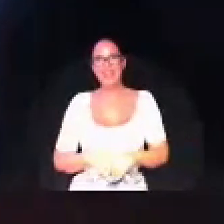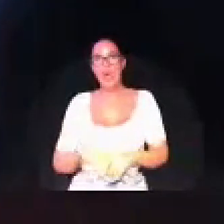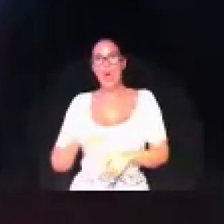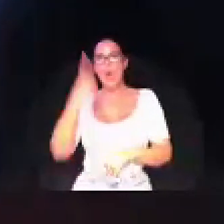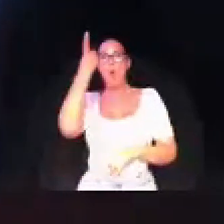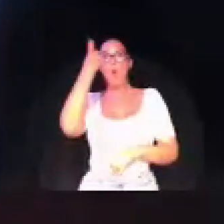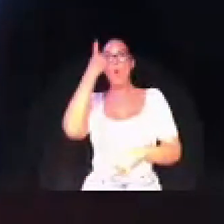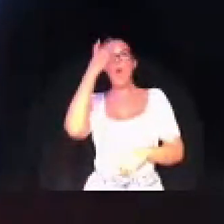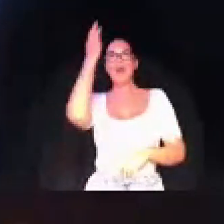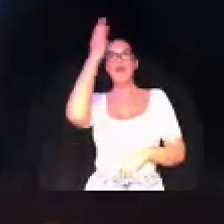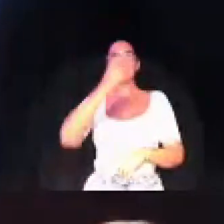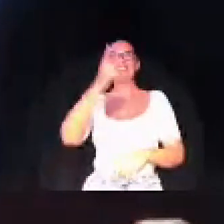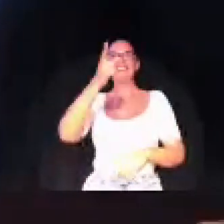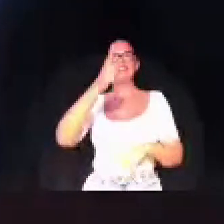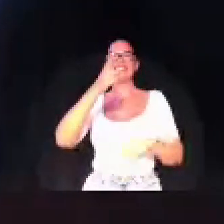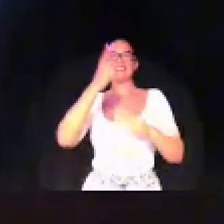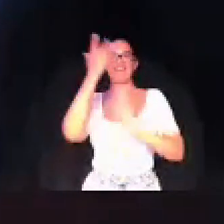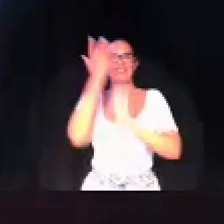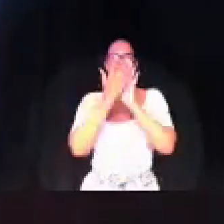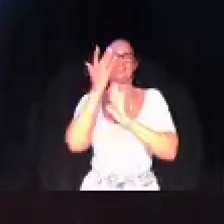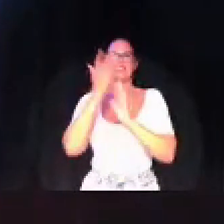we have another question in the room. Let me.